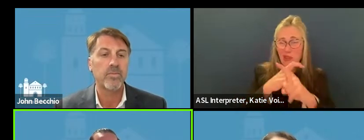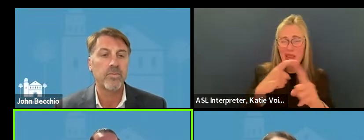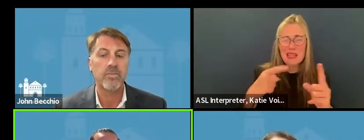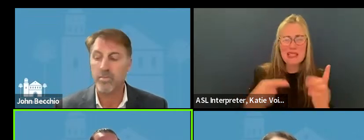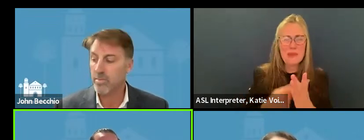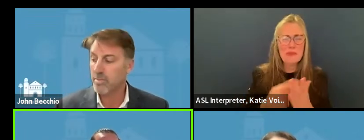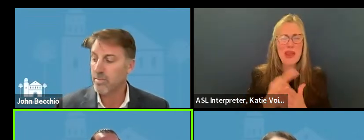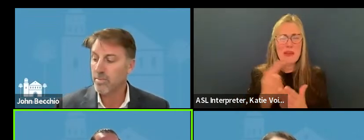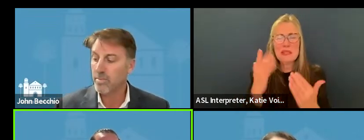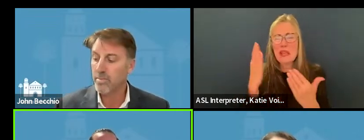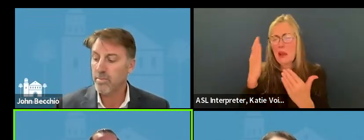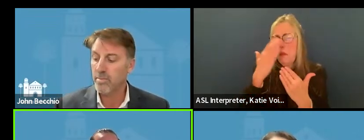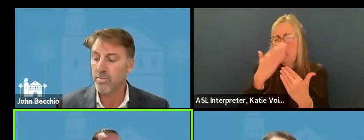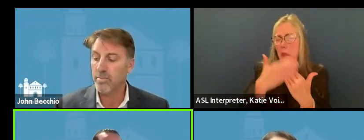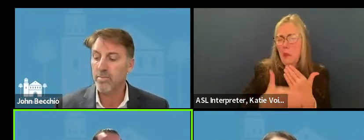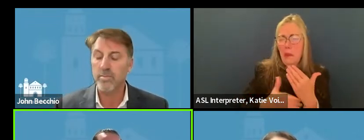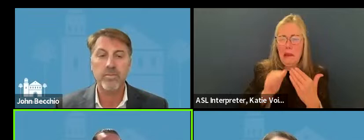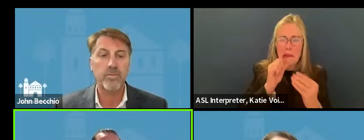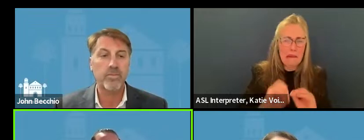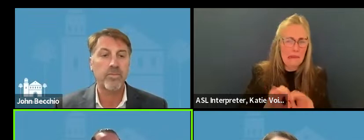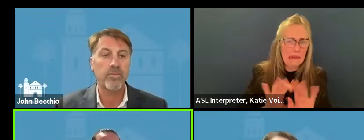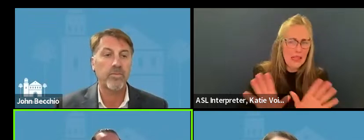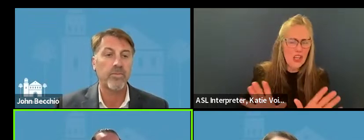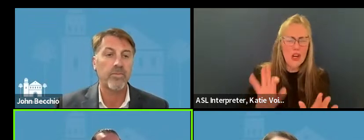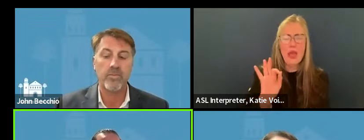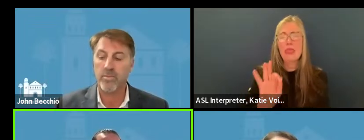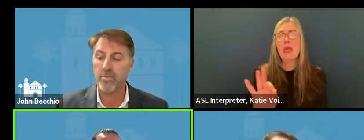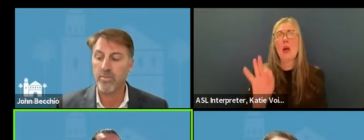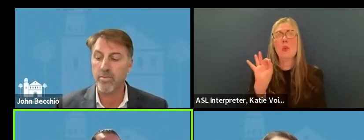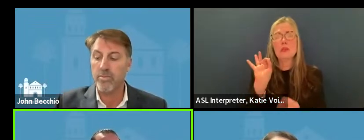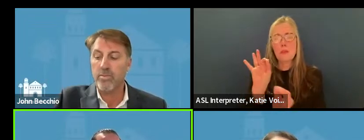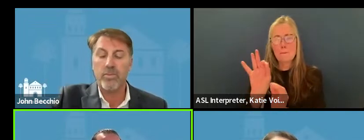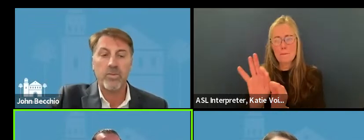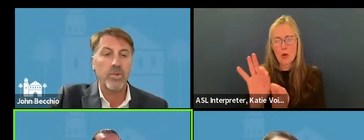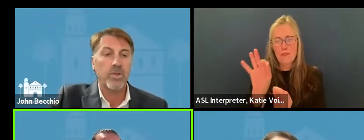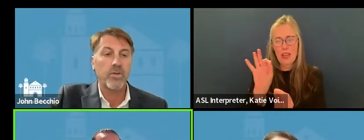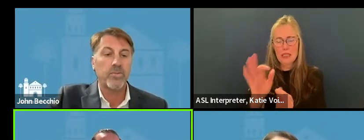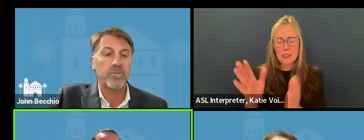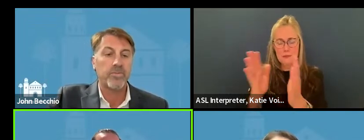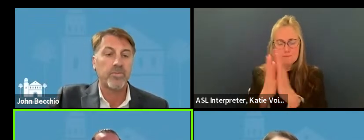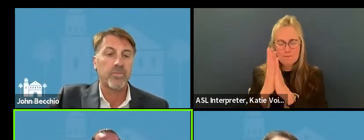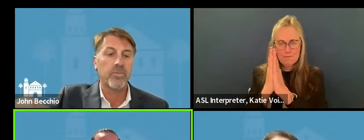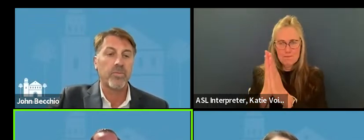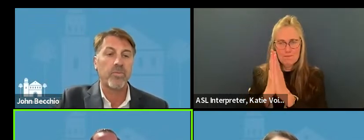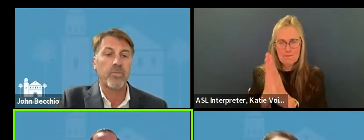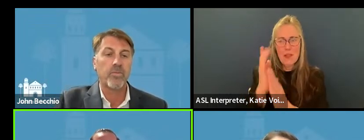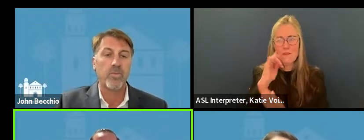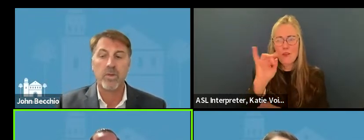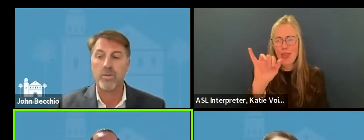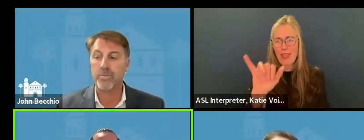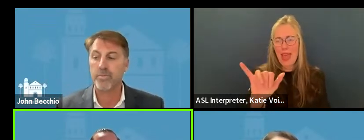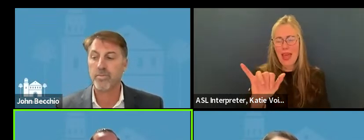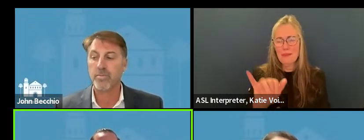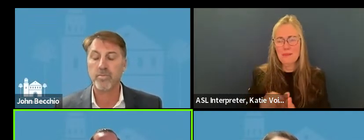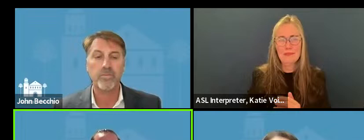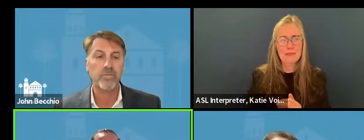some, that was perfect. And I just wanted to give you kudos for that. And I hope that we